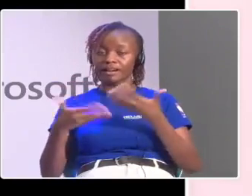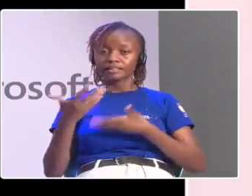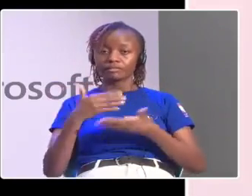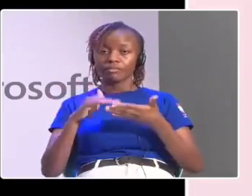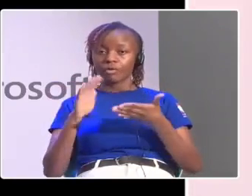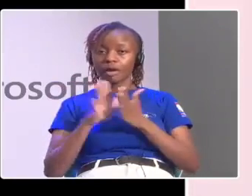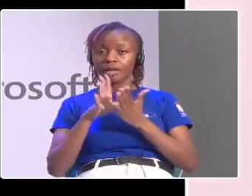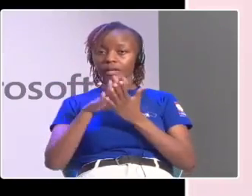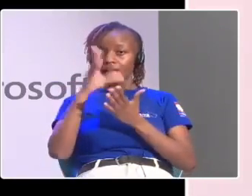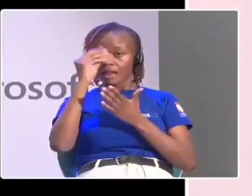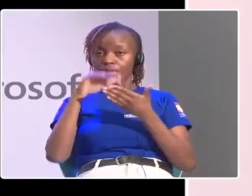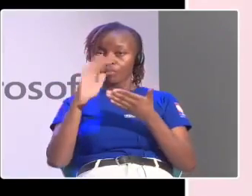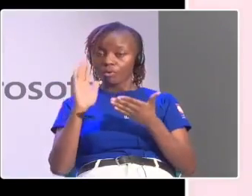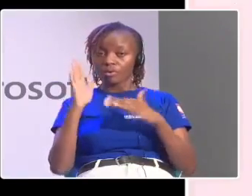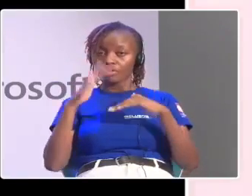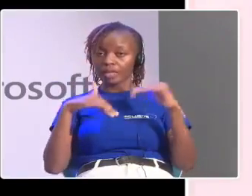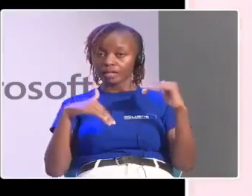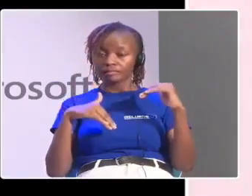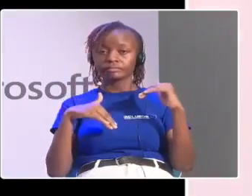and learn more than